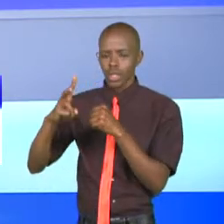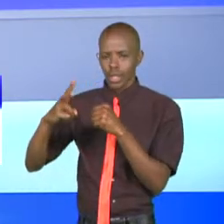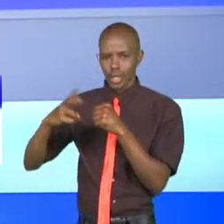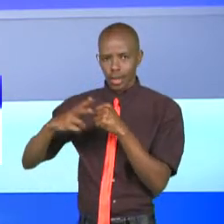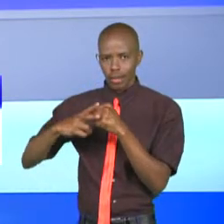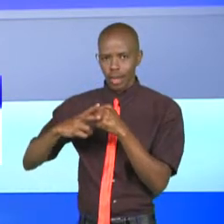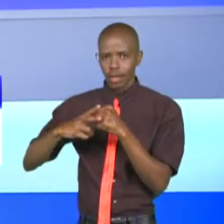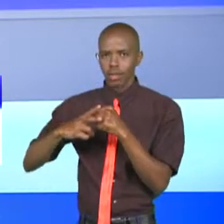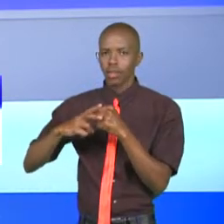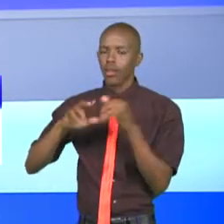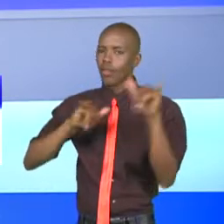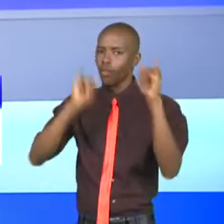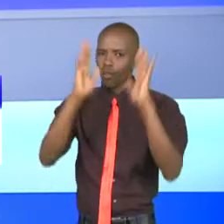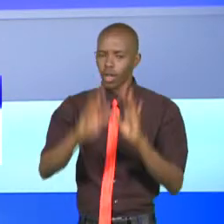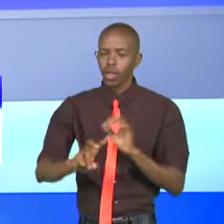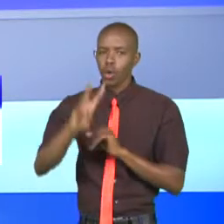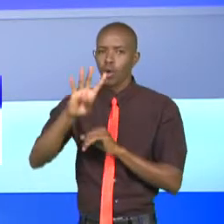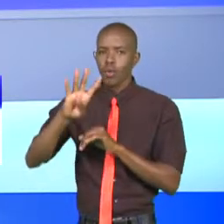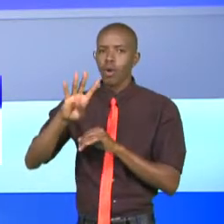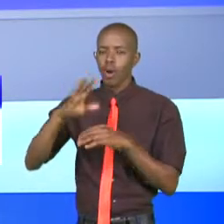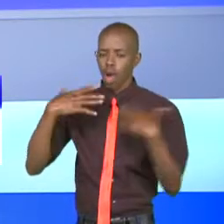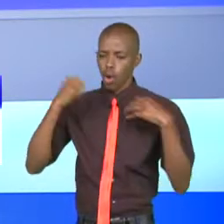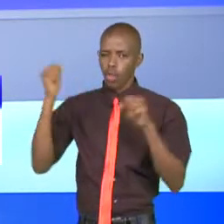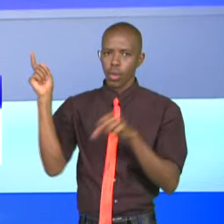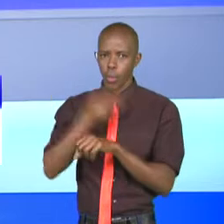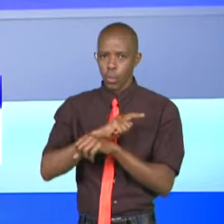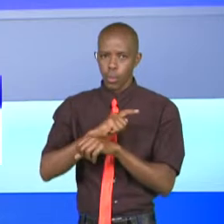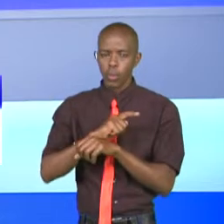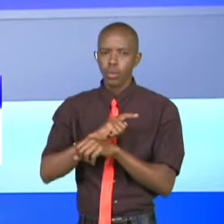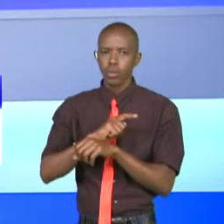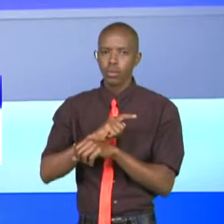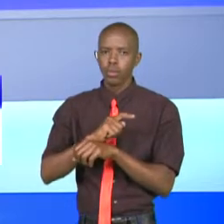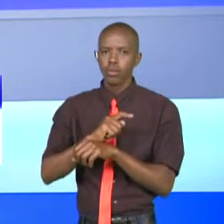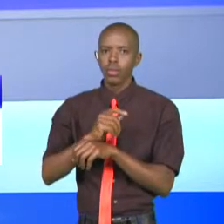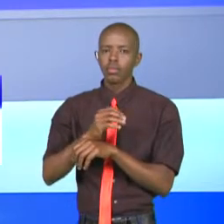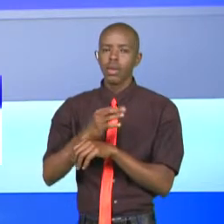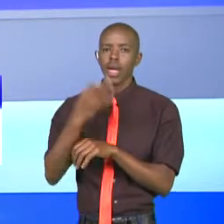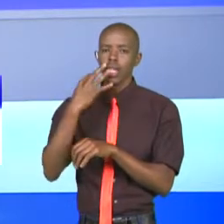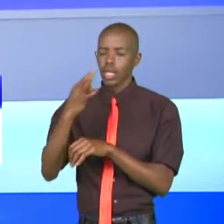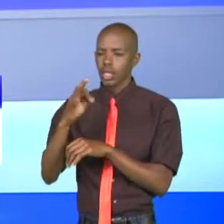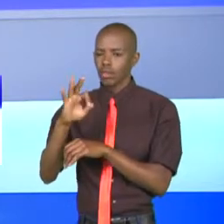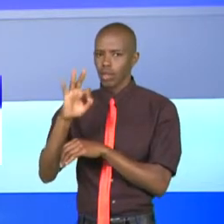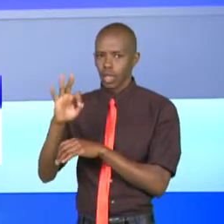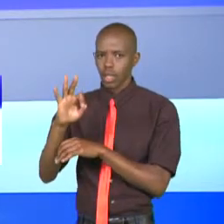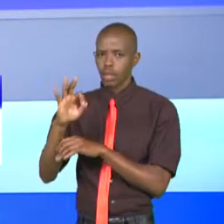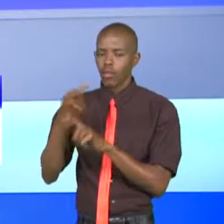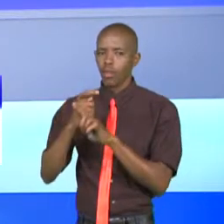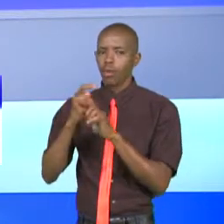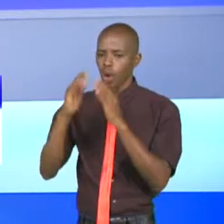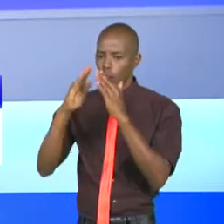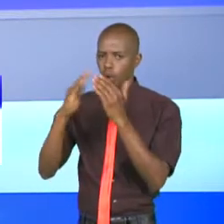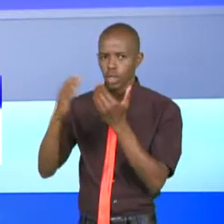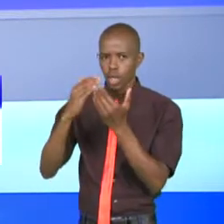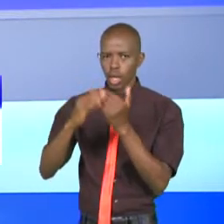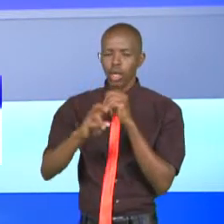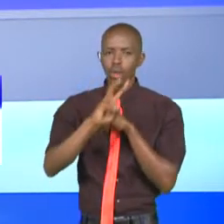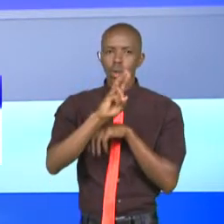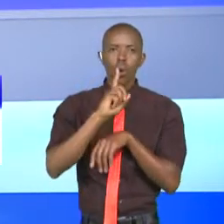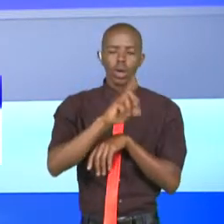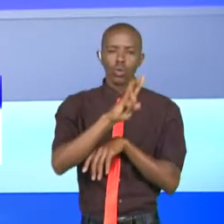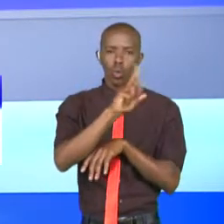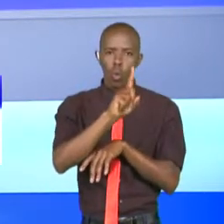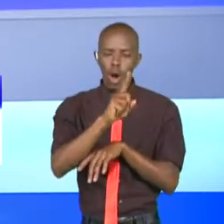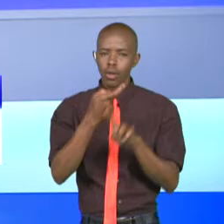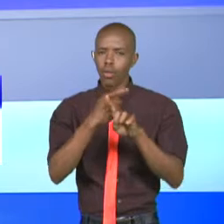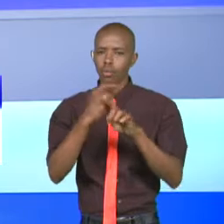are 424 recoveries from the disease. 303 are from the home-based care program, while 121 have been discharged